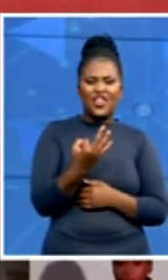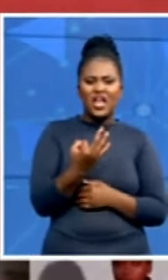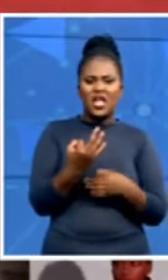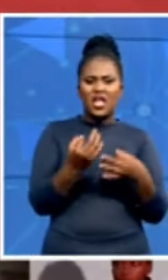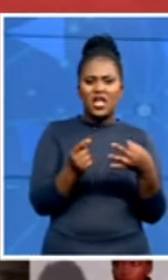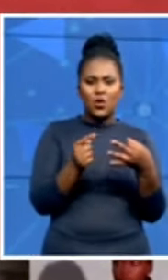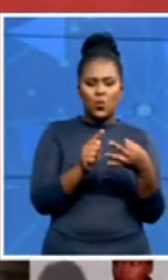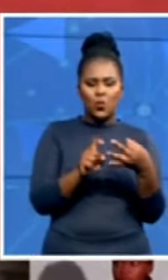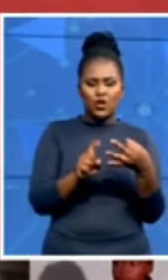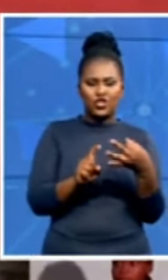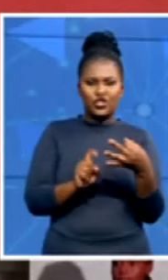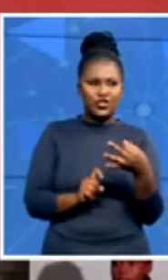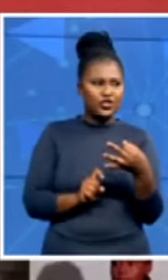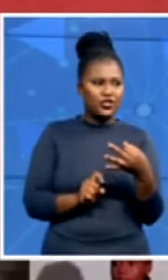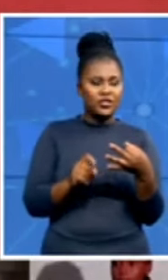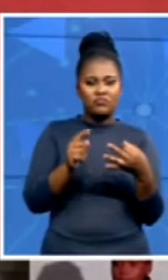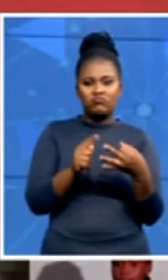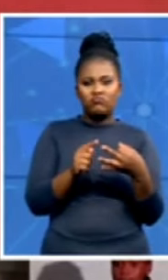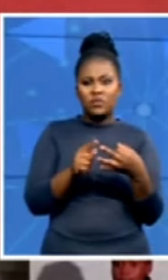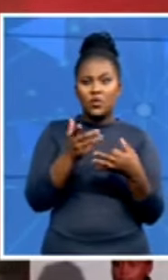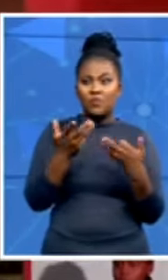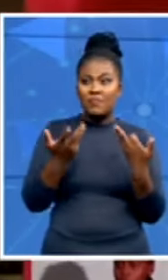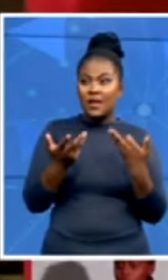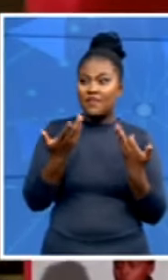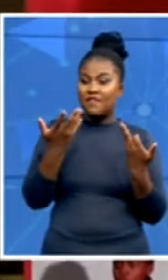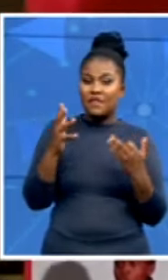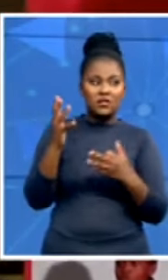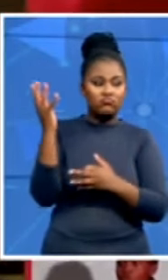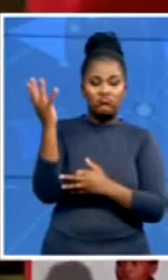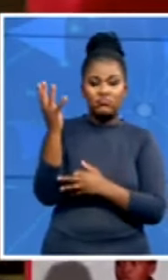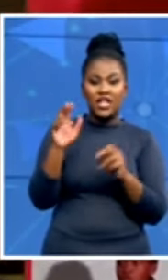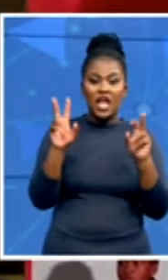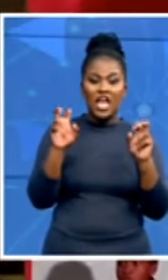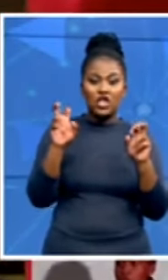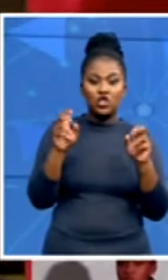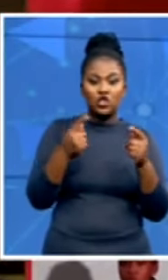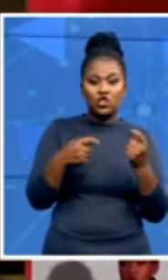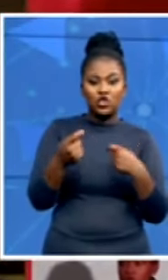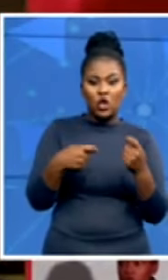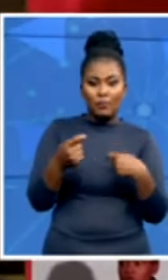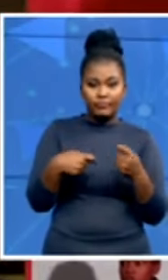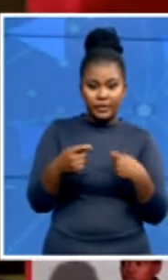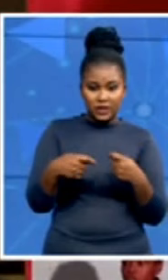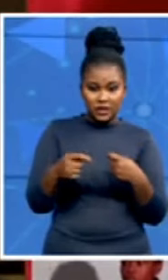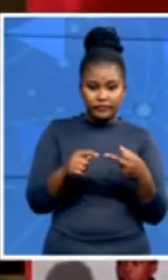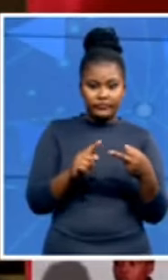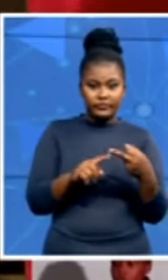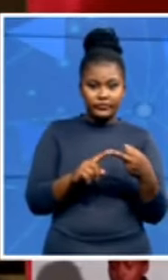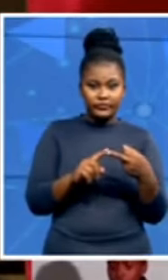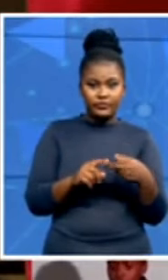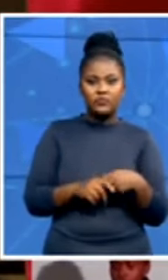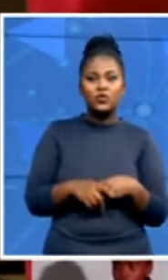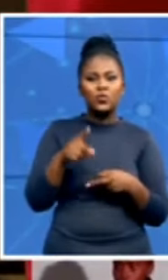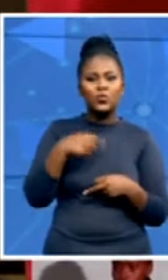mentioned it, but the issue of spaza shops. And coupled with that, we've seen that within the townships,